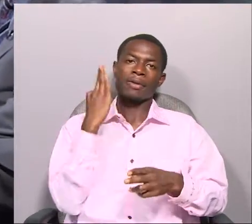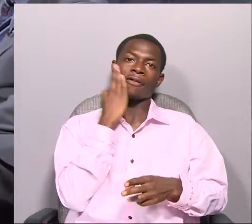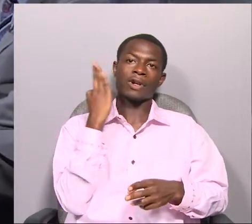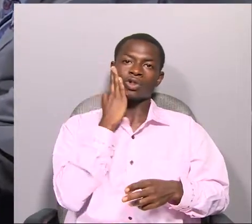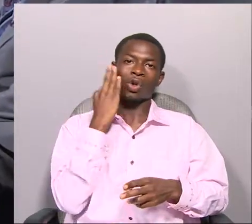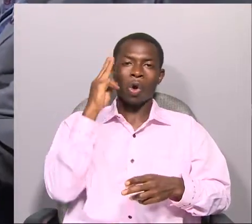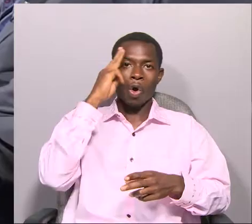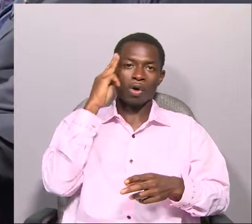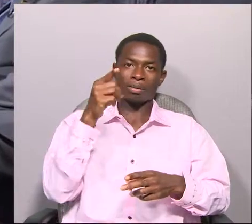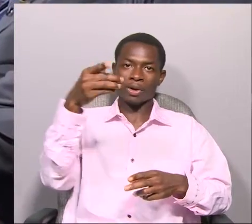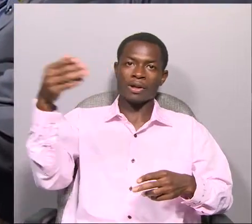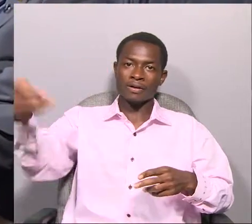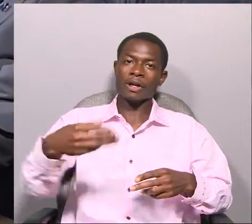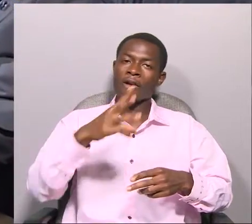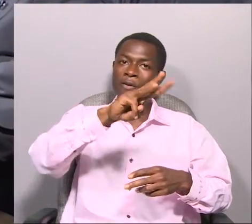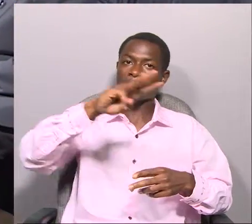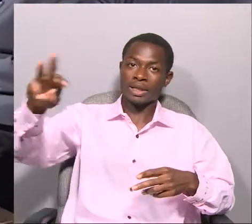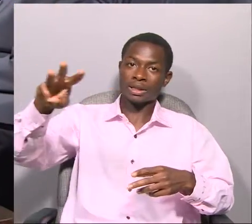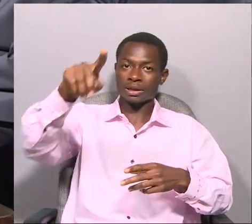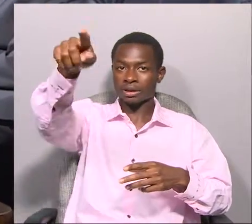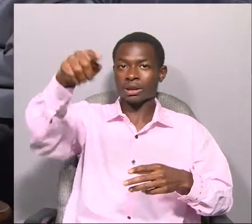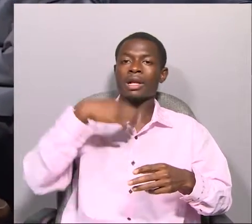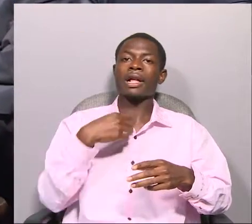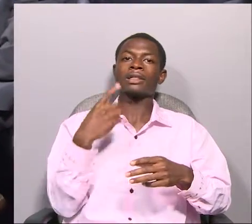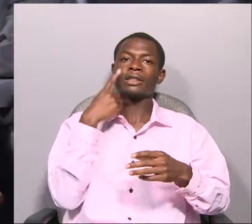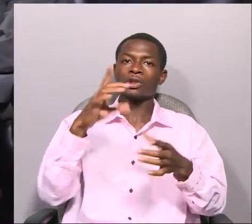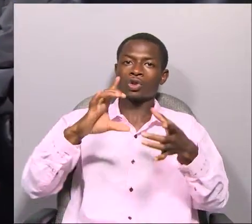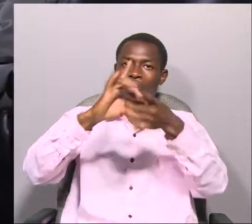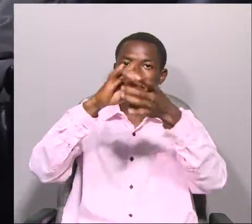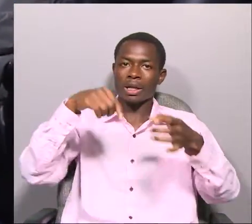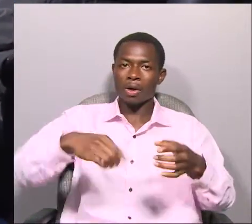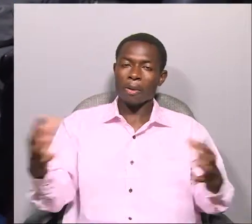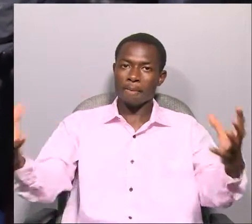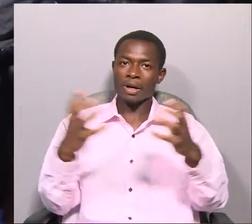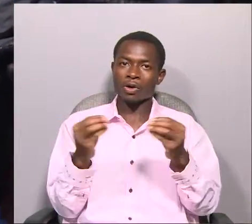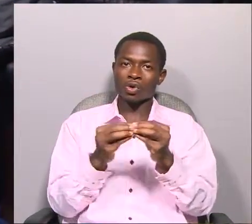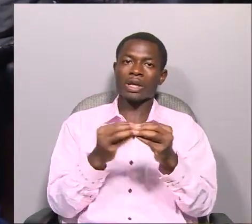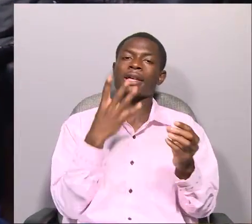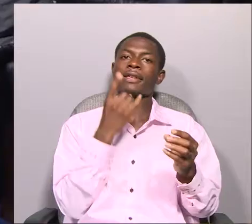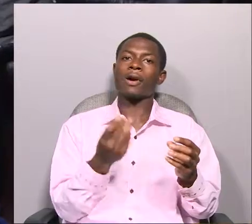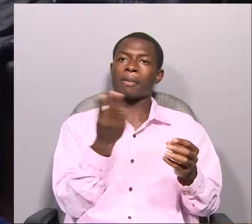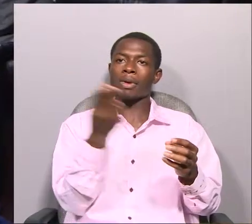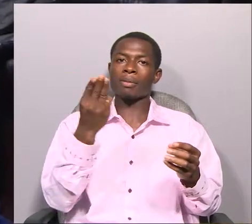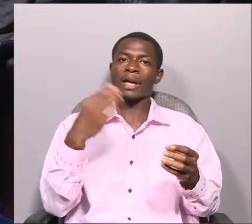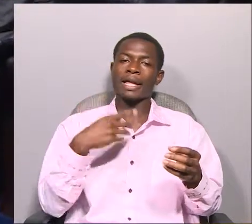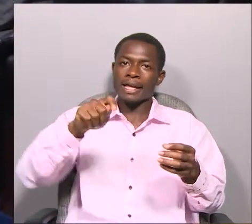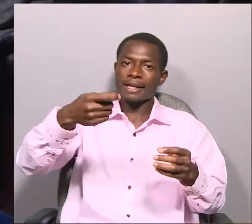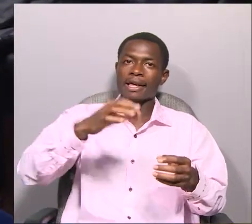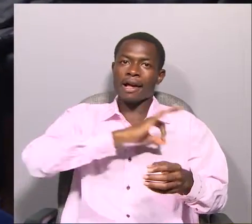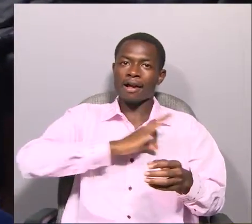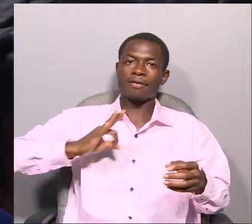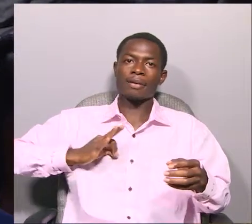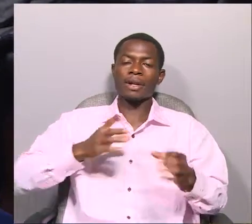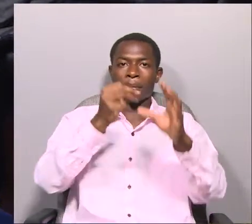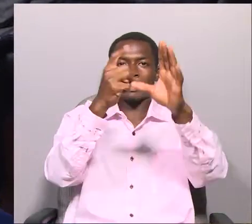I'll be your host over the next few weeks, and I invite you to join us as we bring together young people and key government ministers in